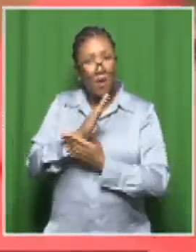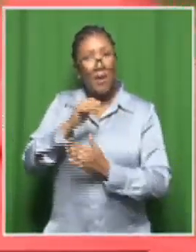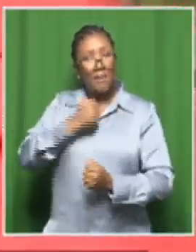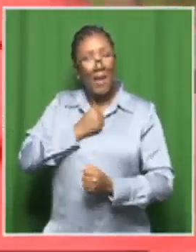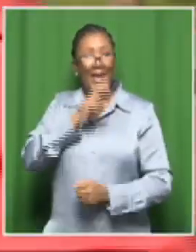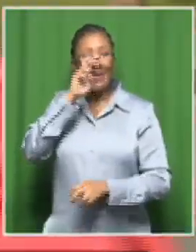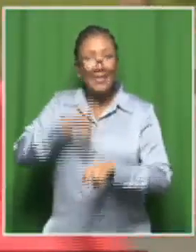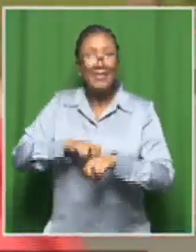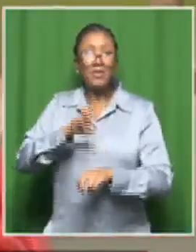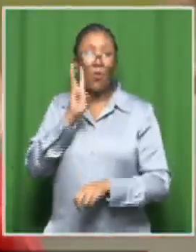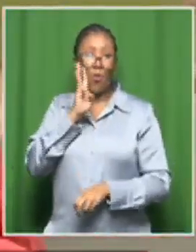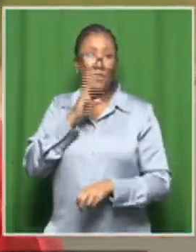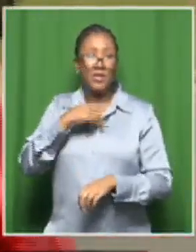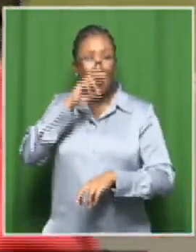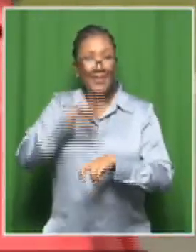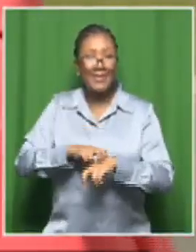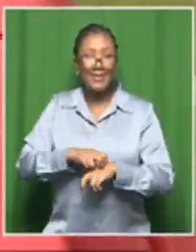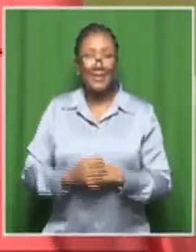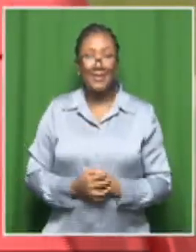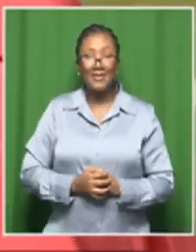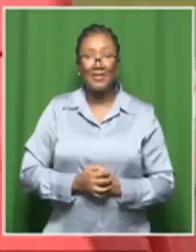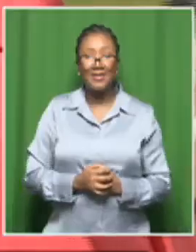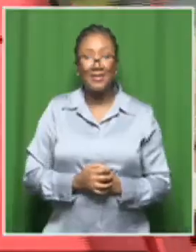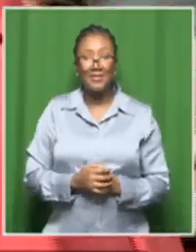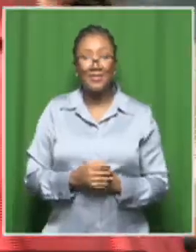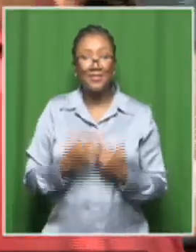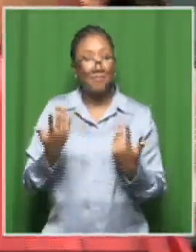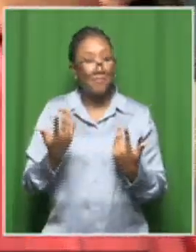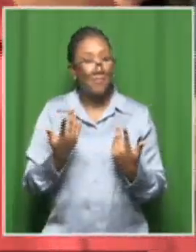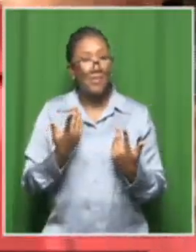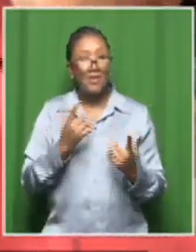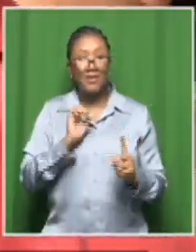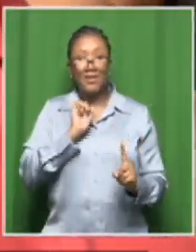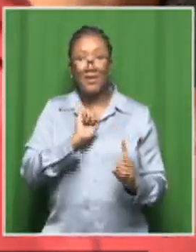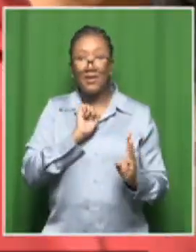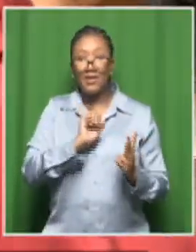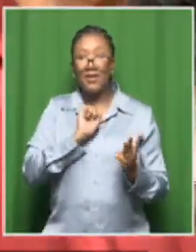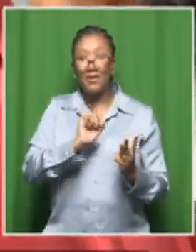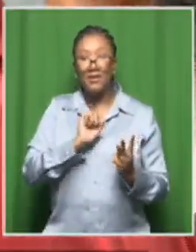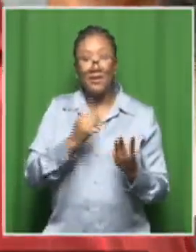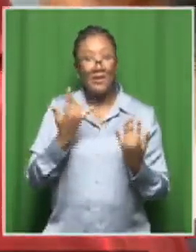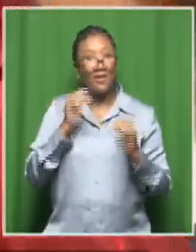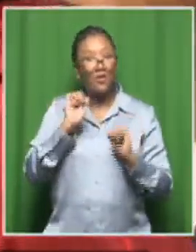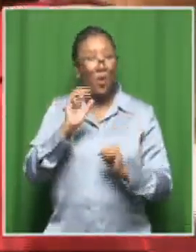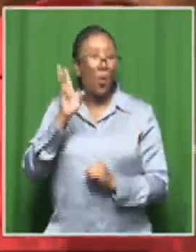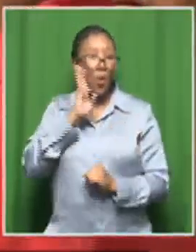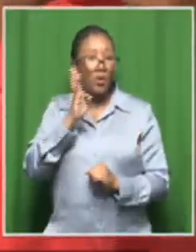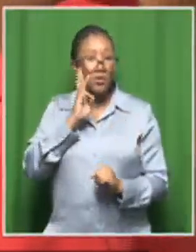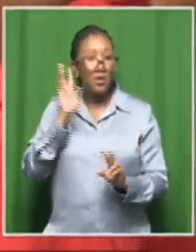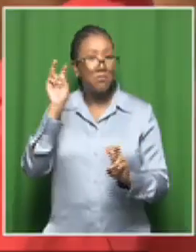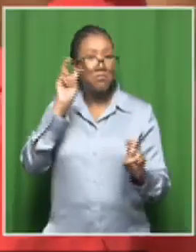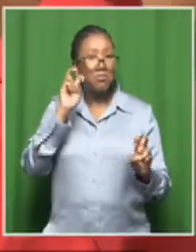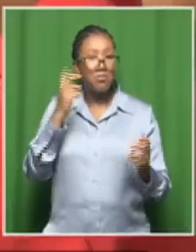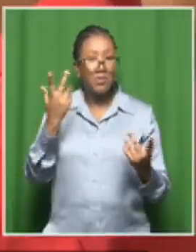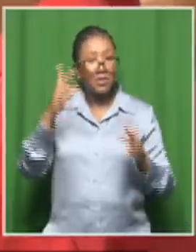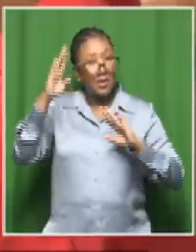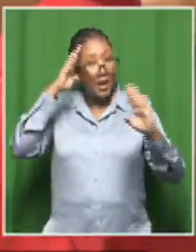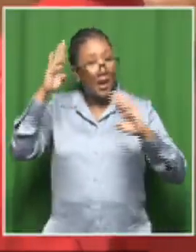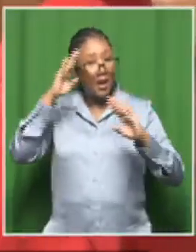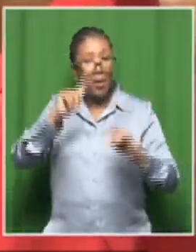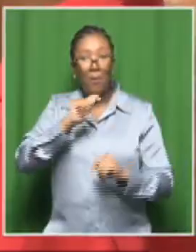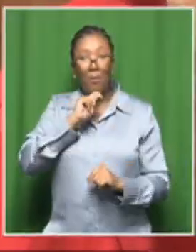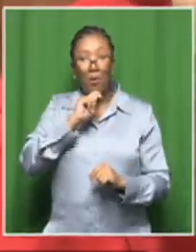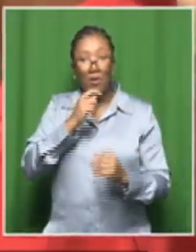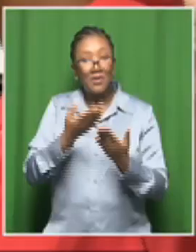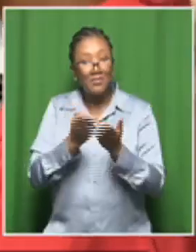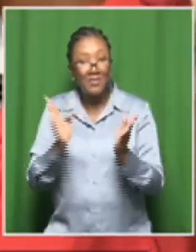Okay, and maybe let's come to you. How is this water situation affecting your household? Hi, good morning viewers,